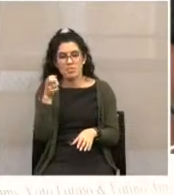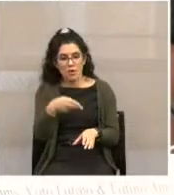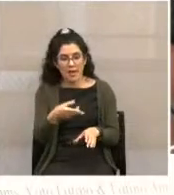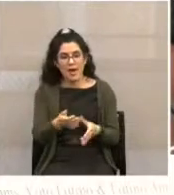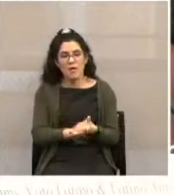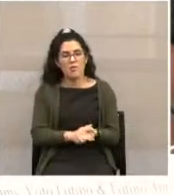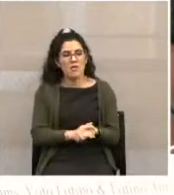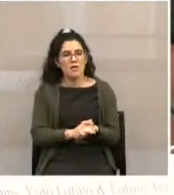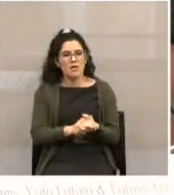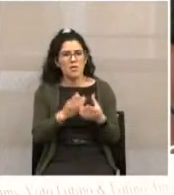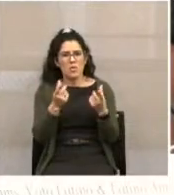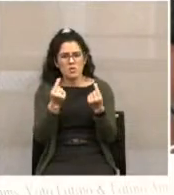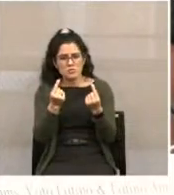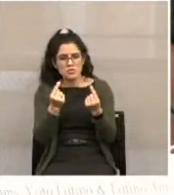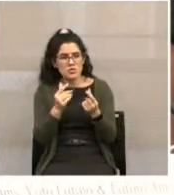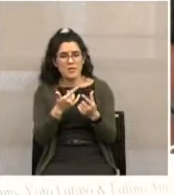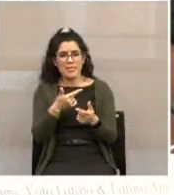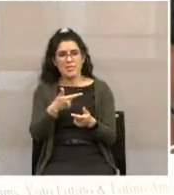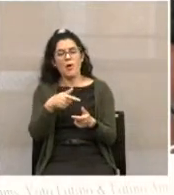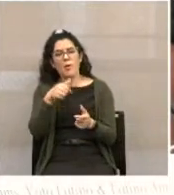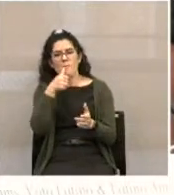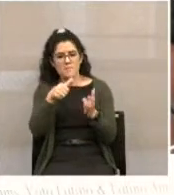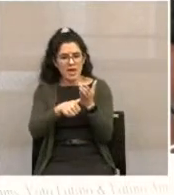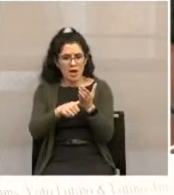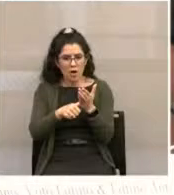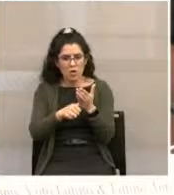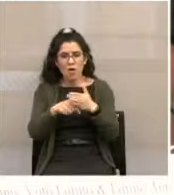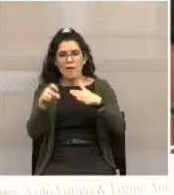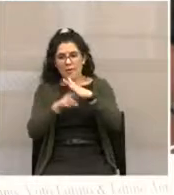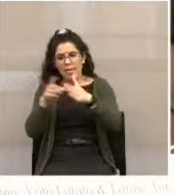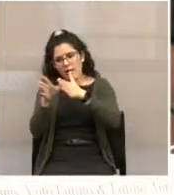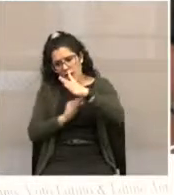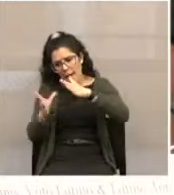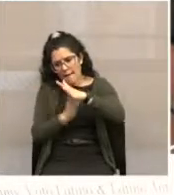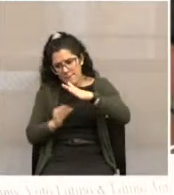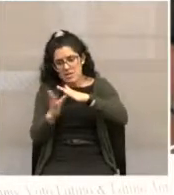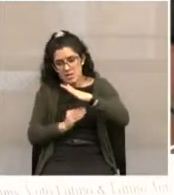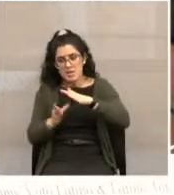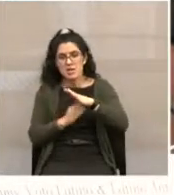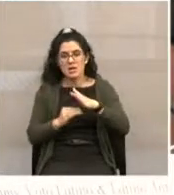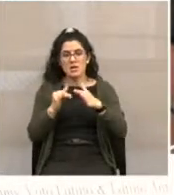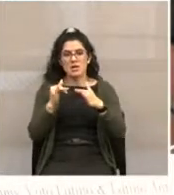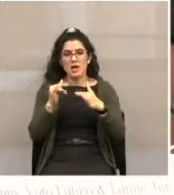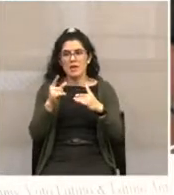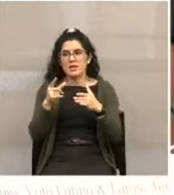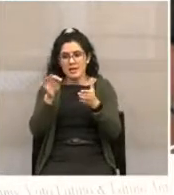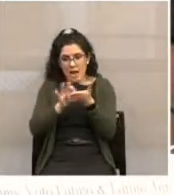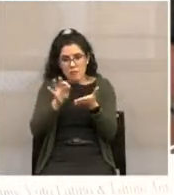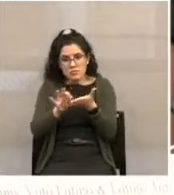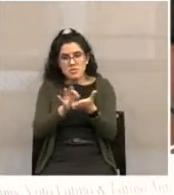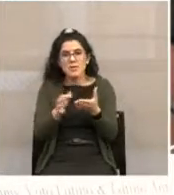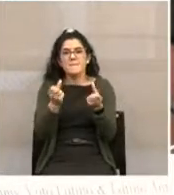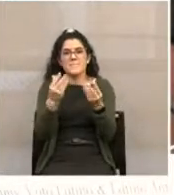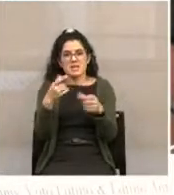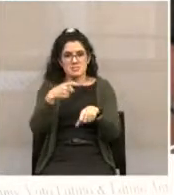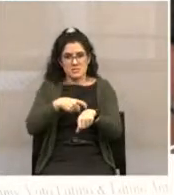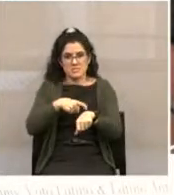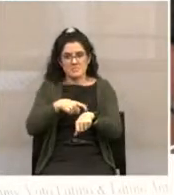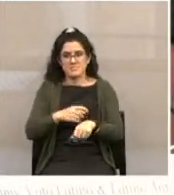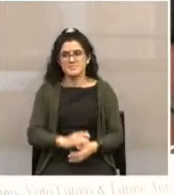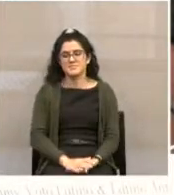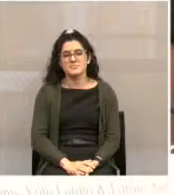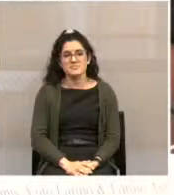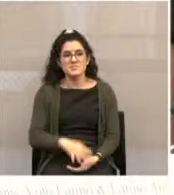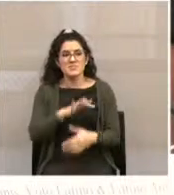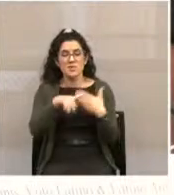Even, things like mail-in ballots being Xeroxed or election workers counting Democratic ballots multiple times. These